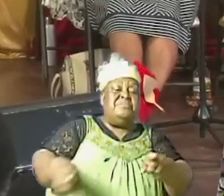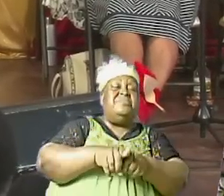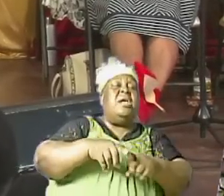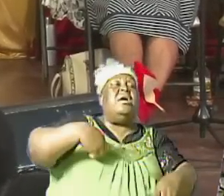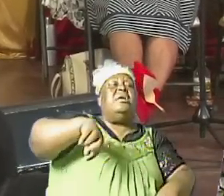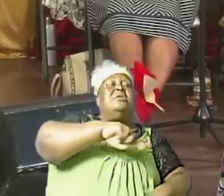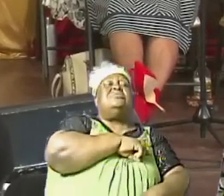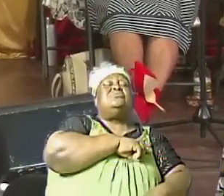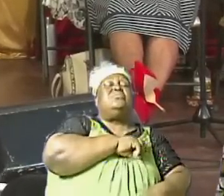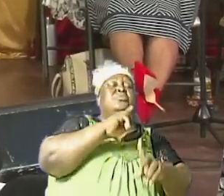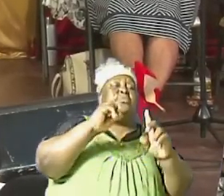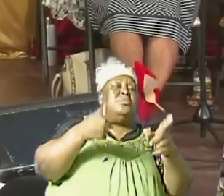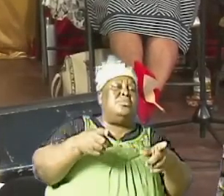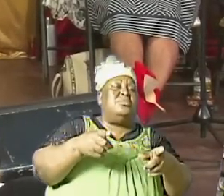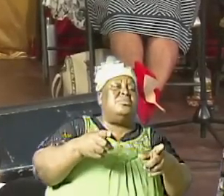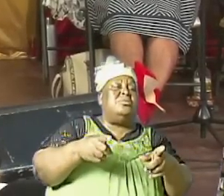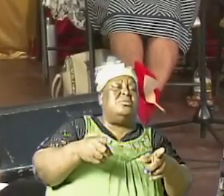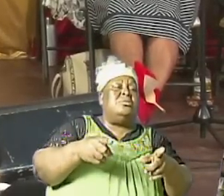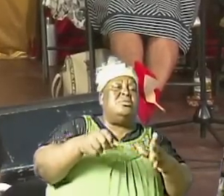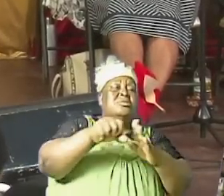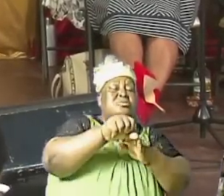as we go to the text,